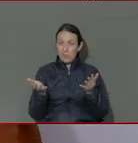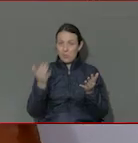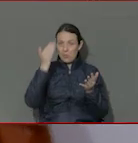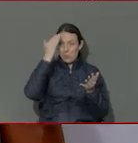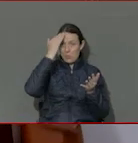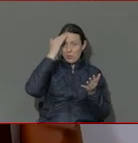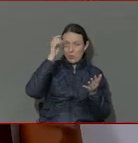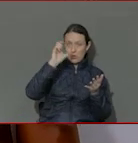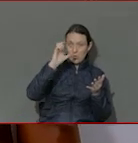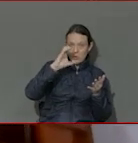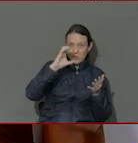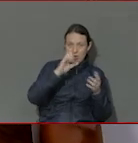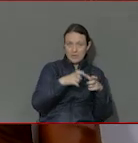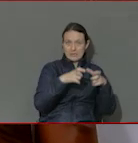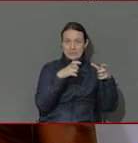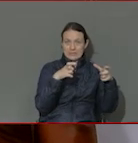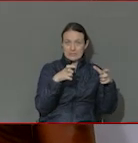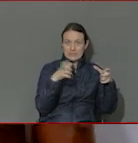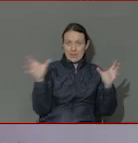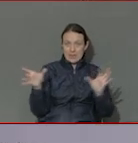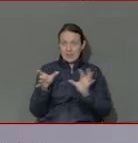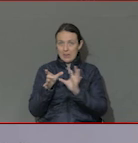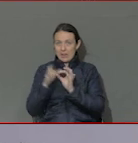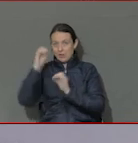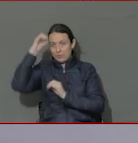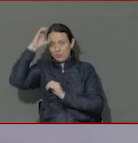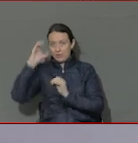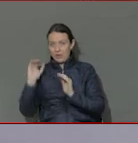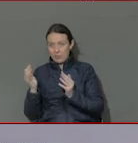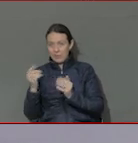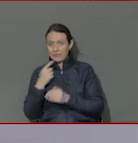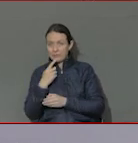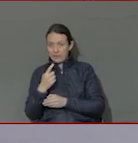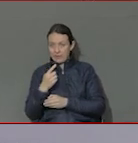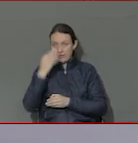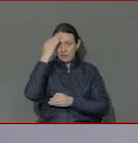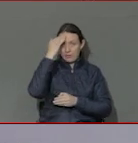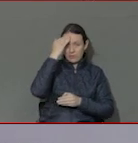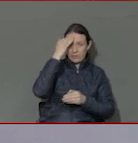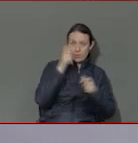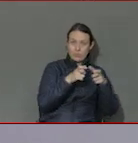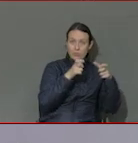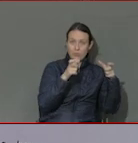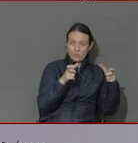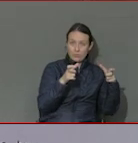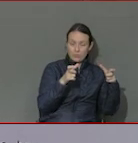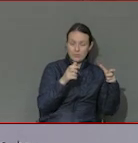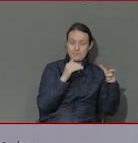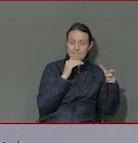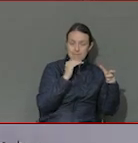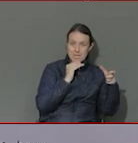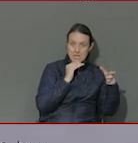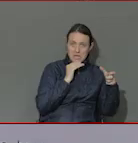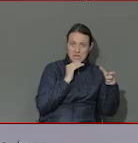cranial volume is related to intelligence. So a larger cranial volume will lead to